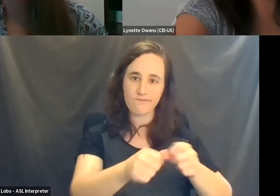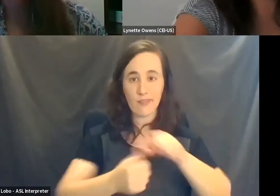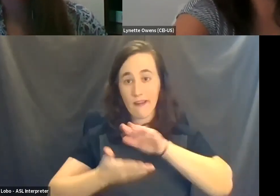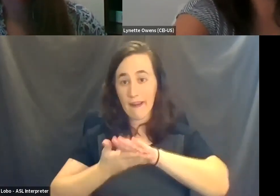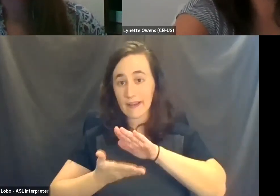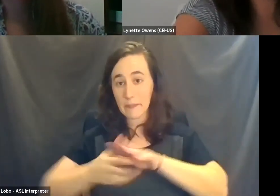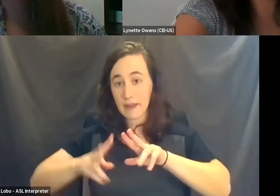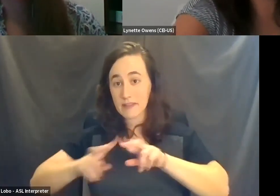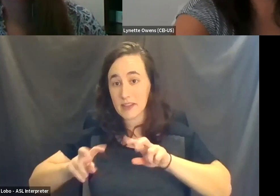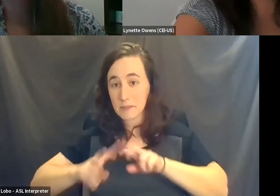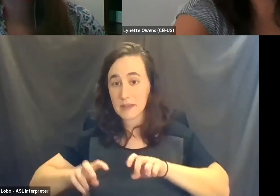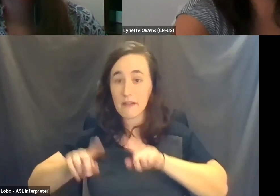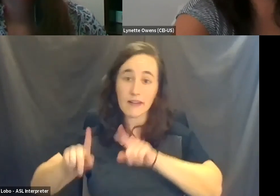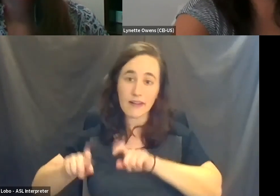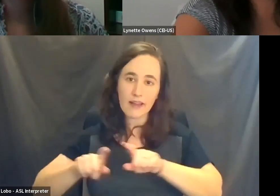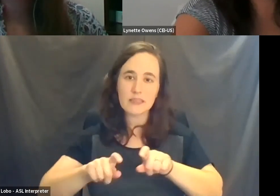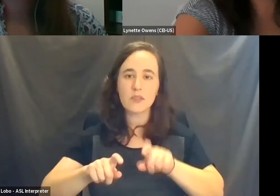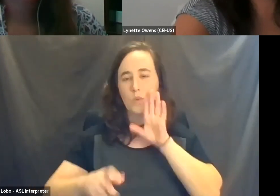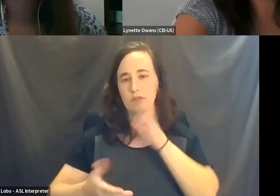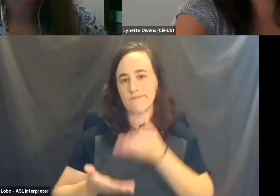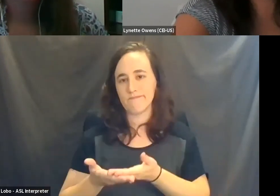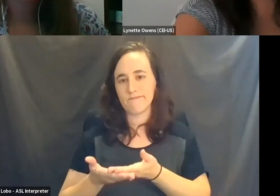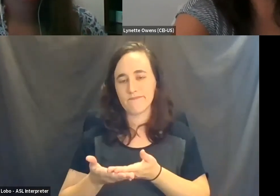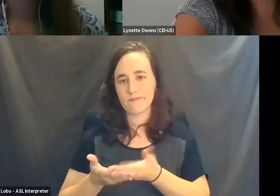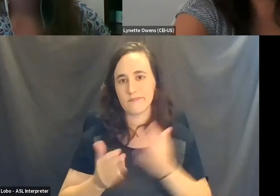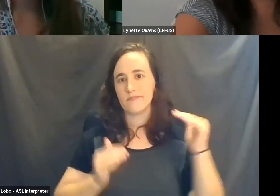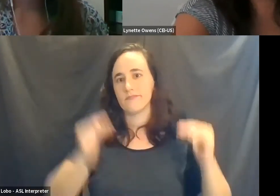academic learning. And it's going to turn up. I mean, honestly,